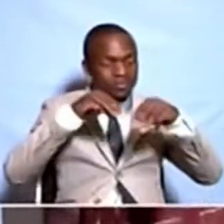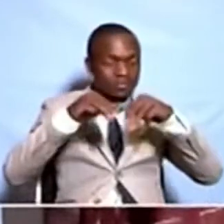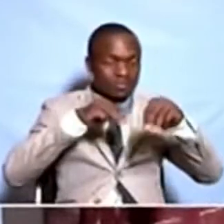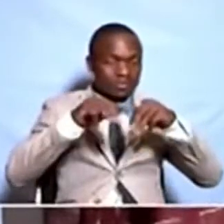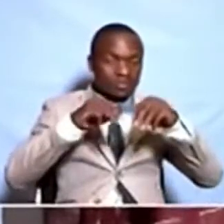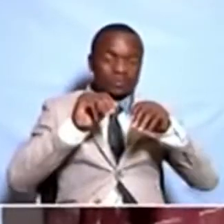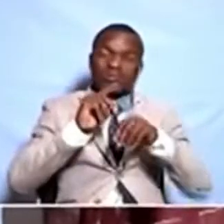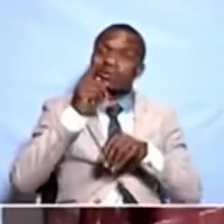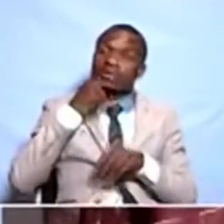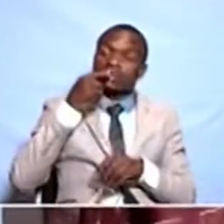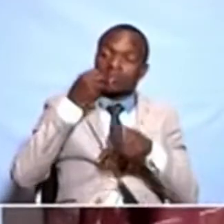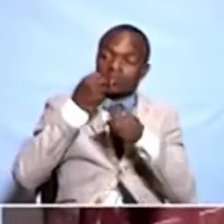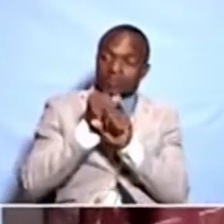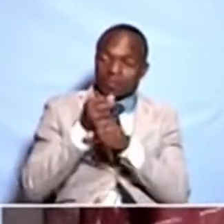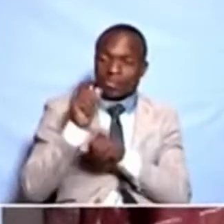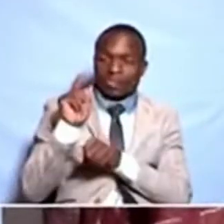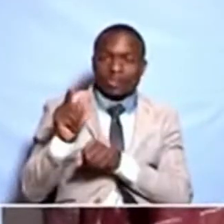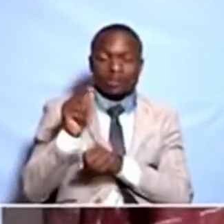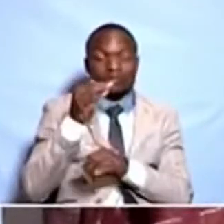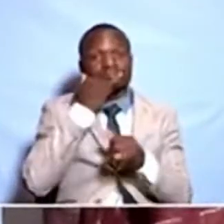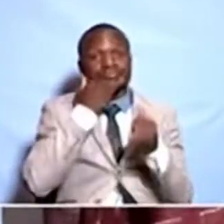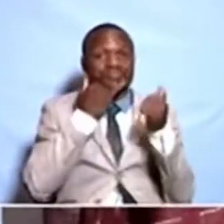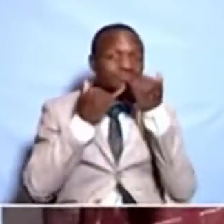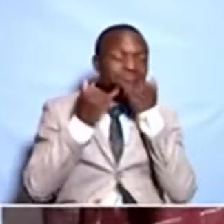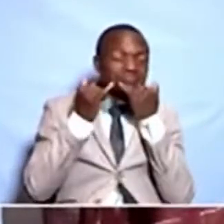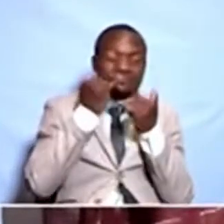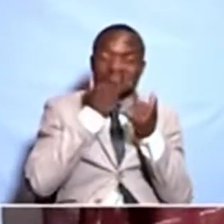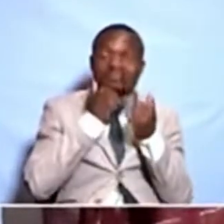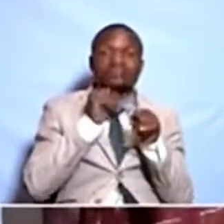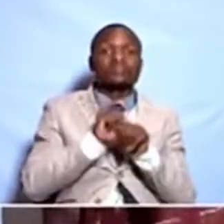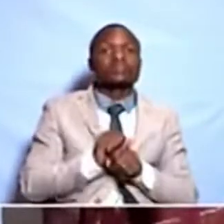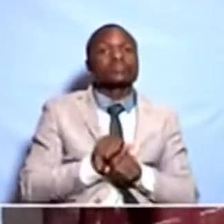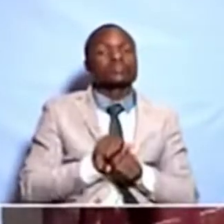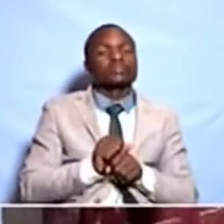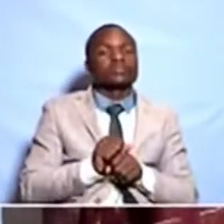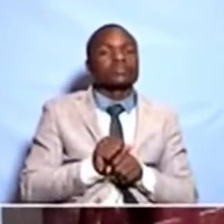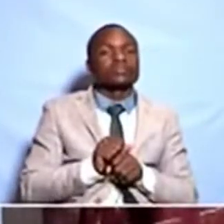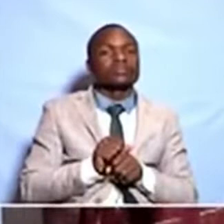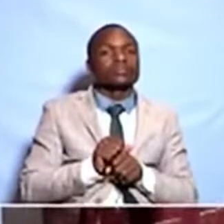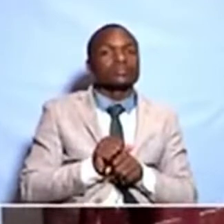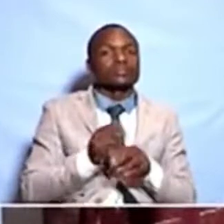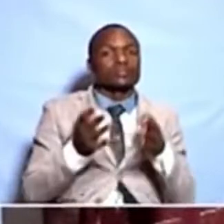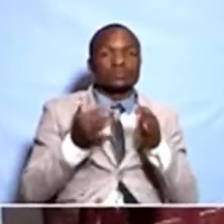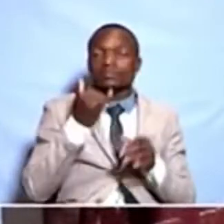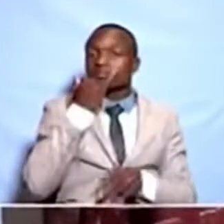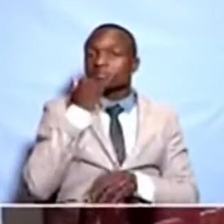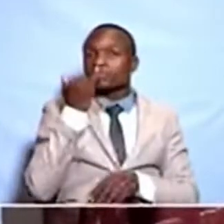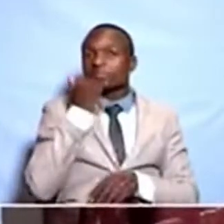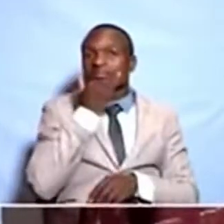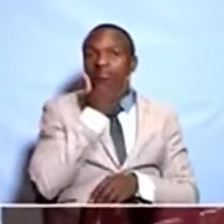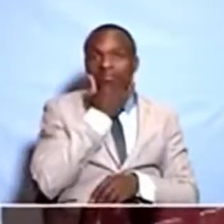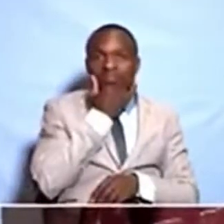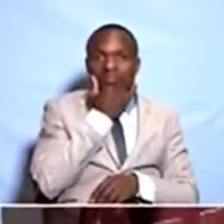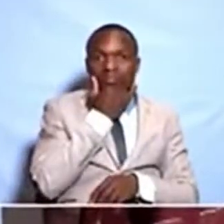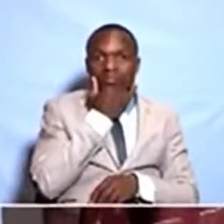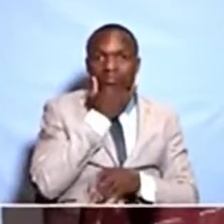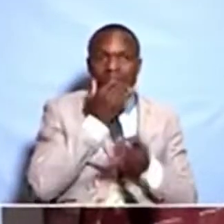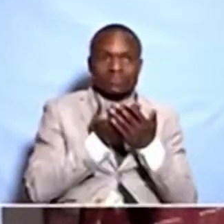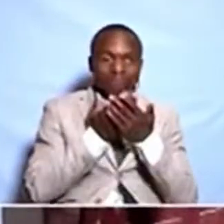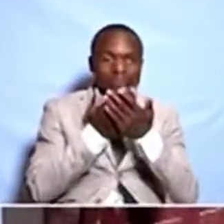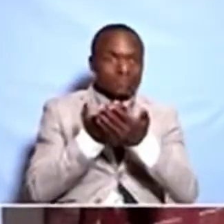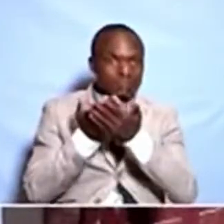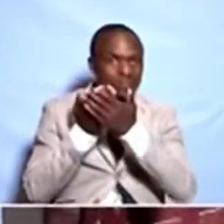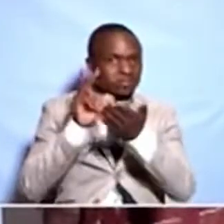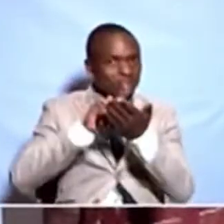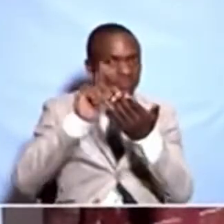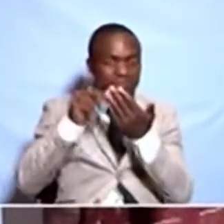who was making these fake letters and even fake they present documents. They know maybe